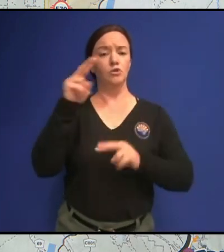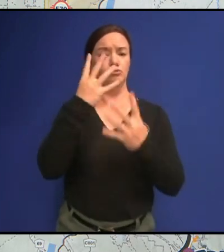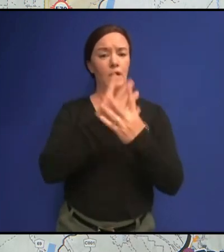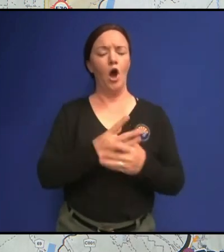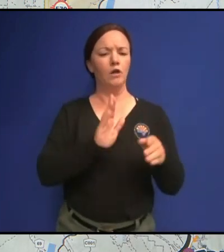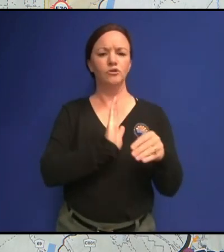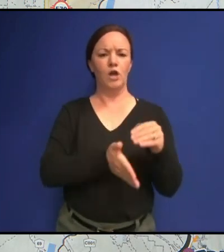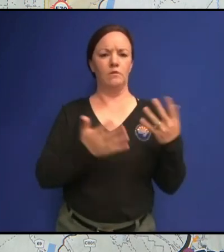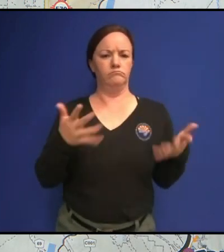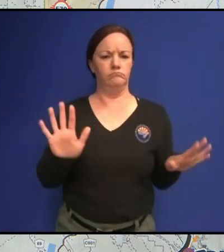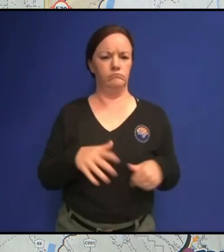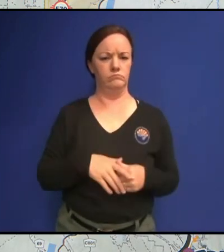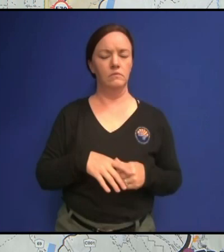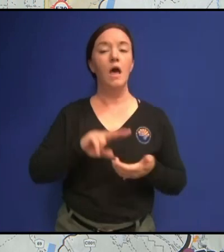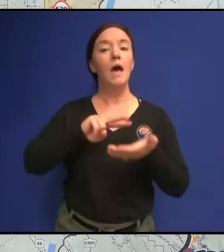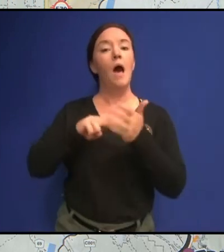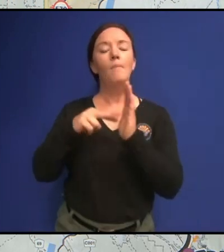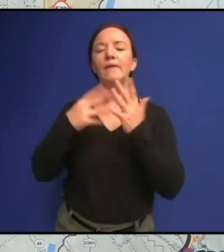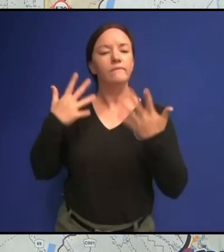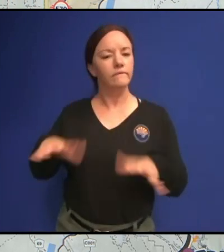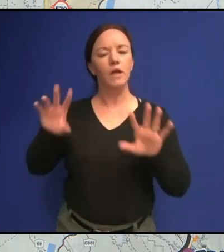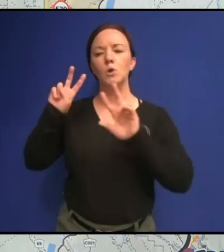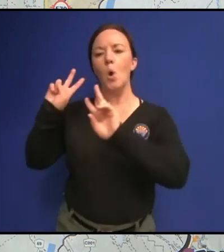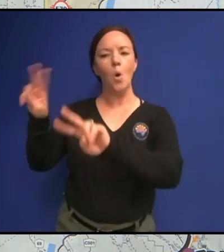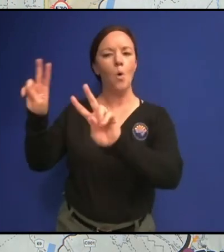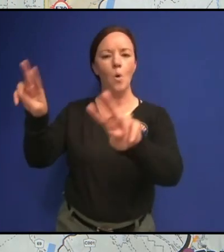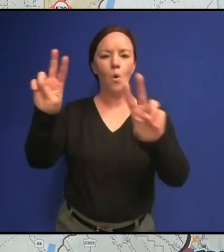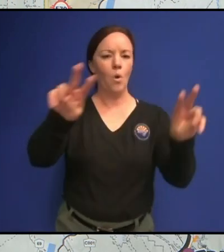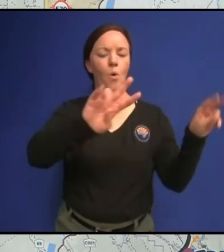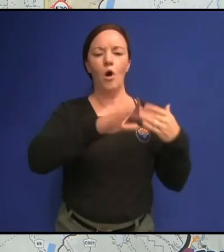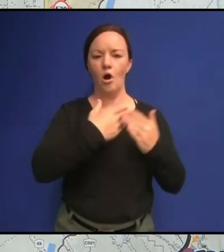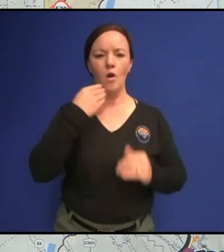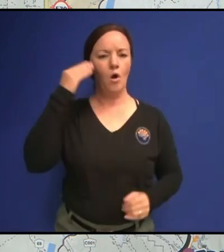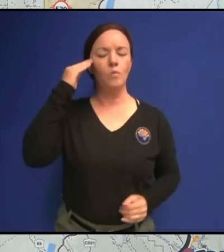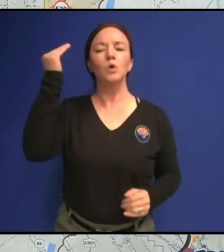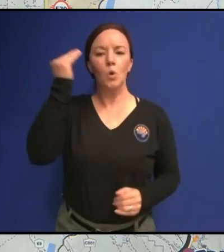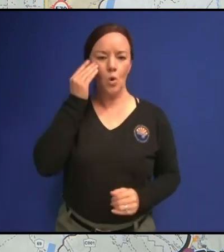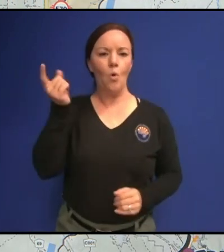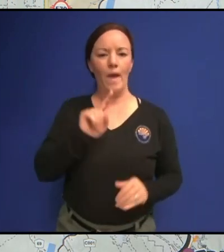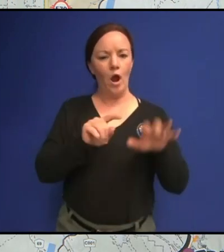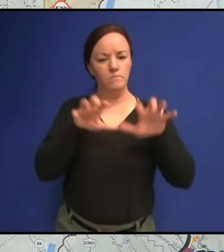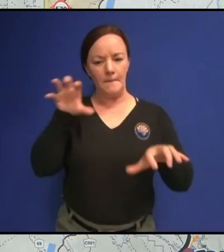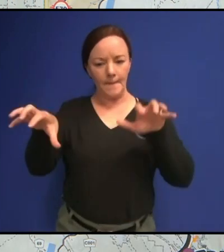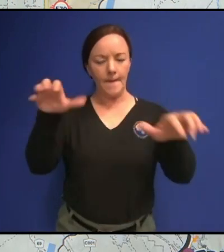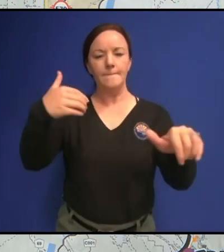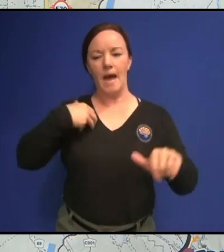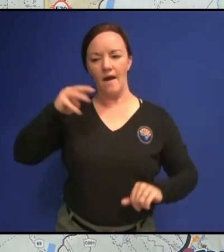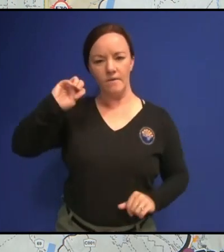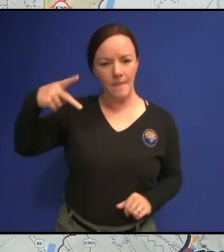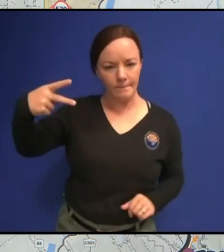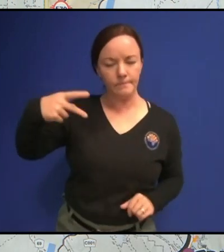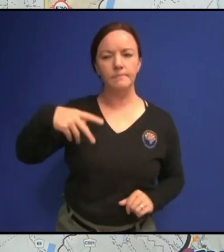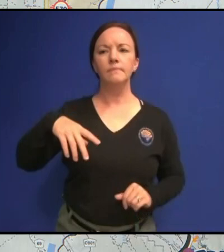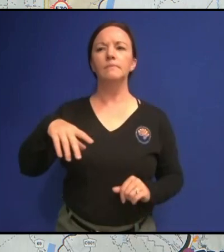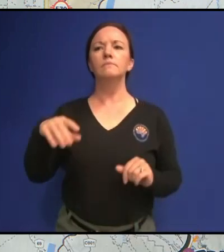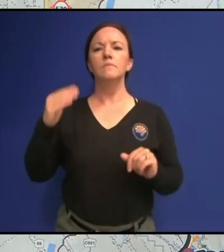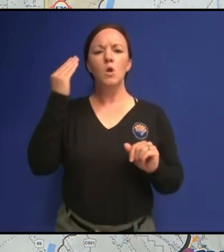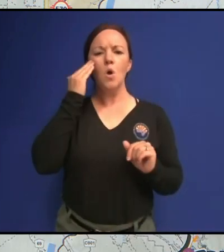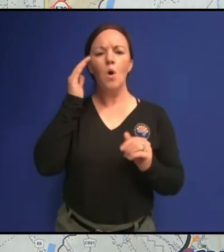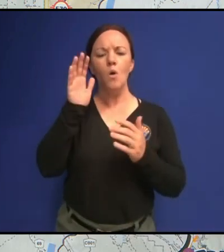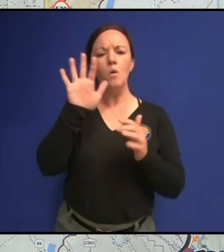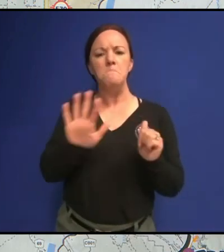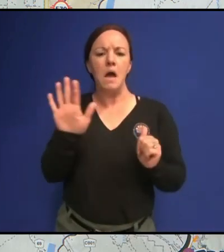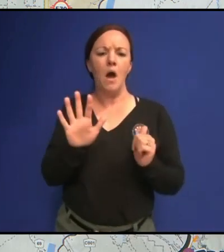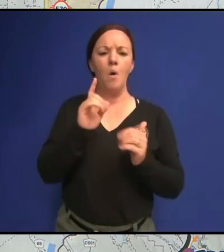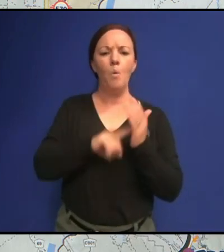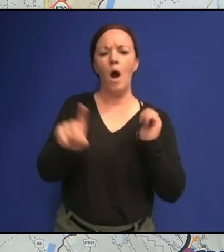they'd evaluate all the homes. They know where they're all at. They're on a map. So when if there became a time to do that work, they would know what the